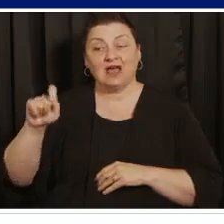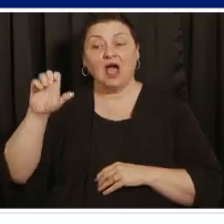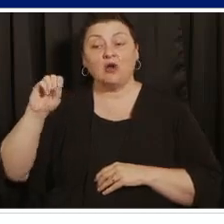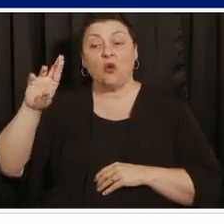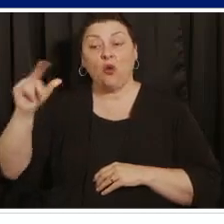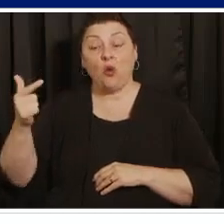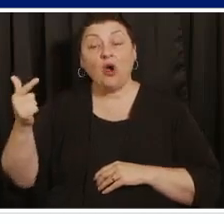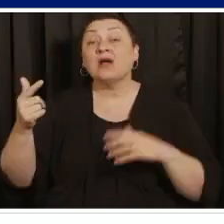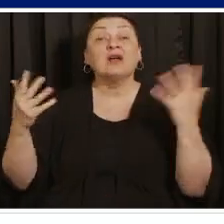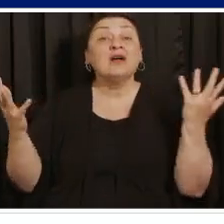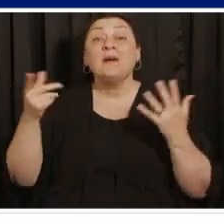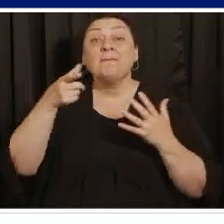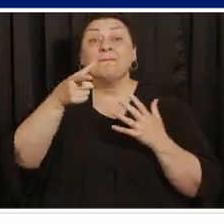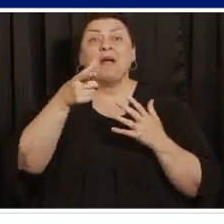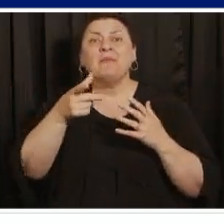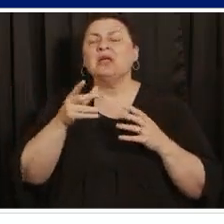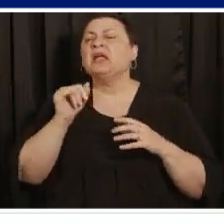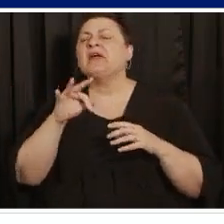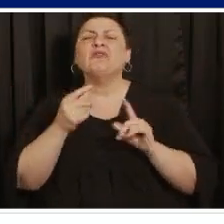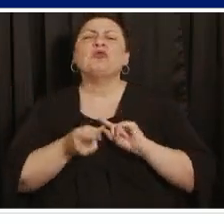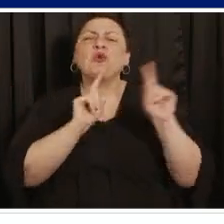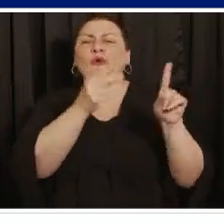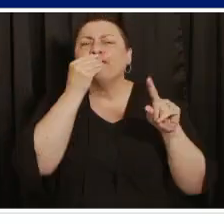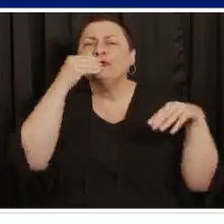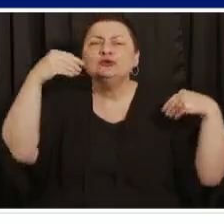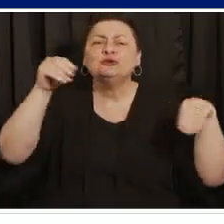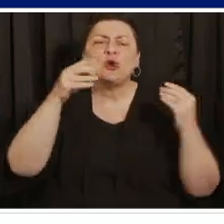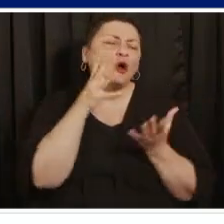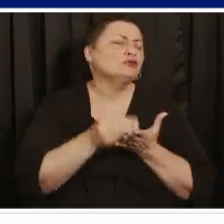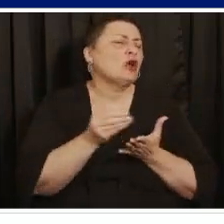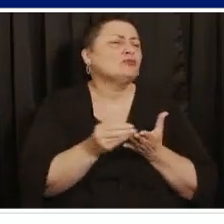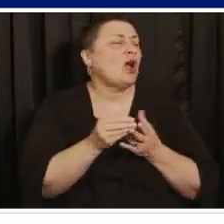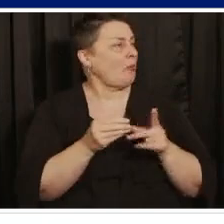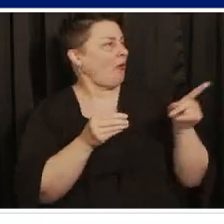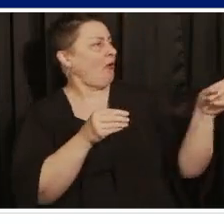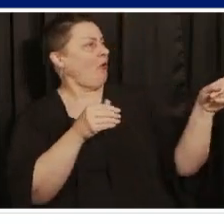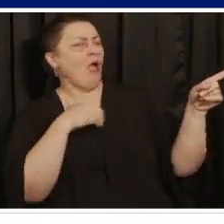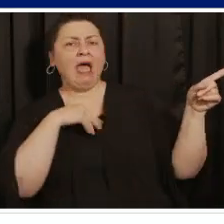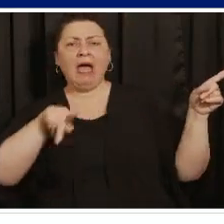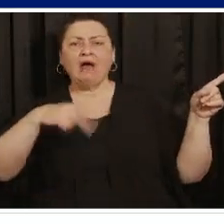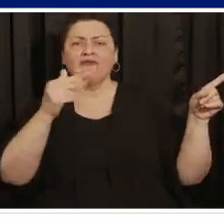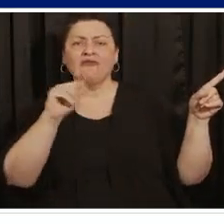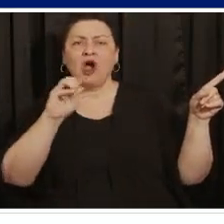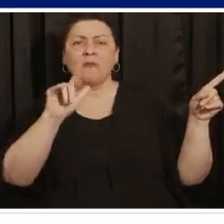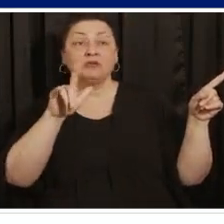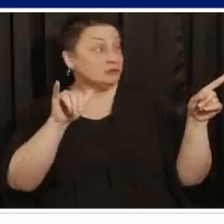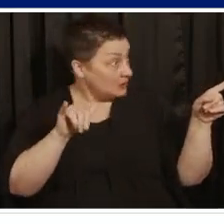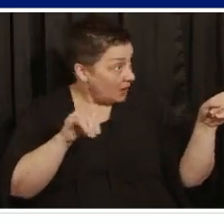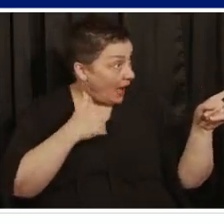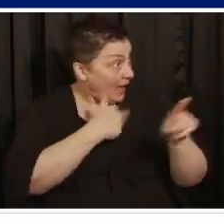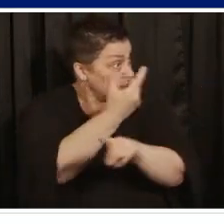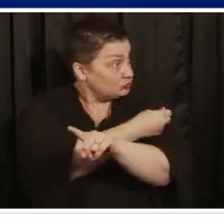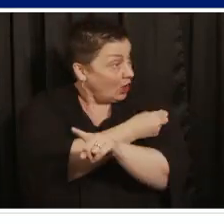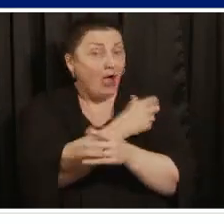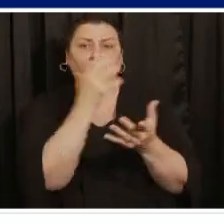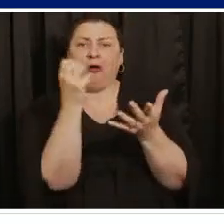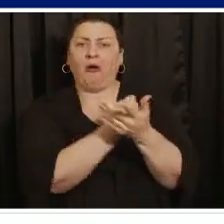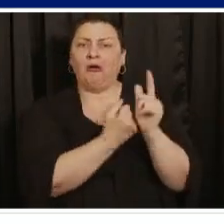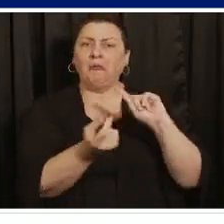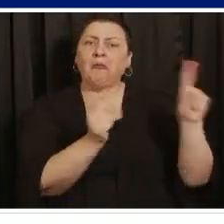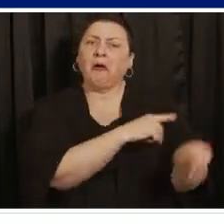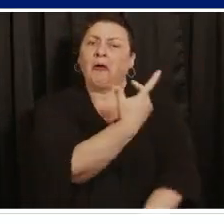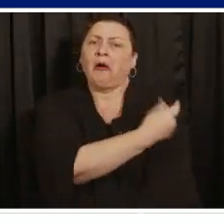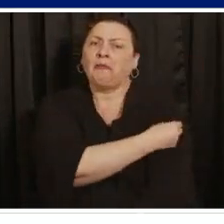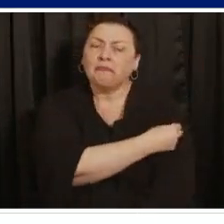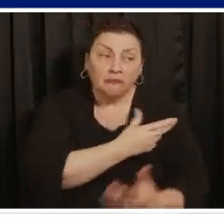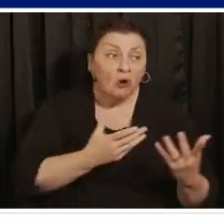up your groceries. If they have a pharmacy, it can be at your doctor's office. It can be community health clinic, hospital, stand-up clinics across the state. It's